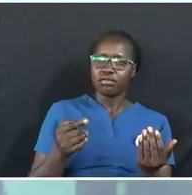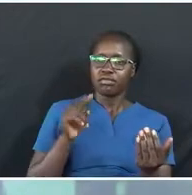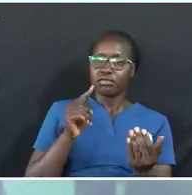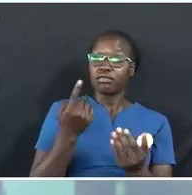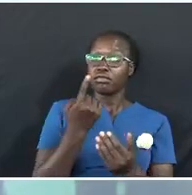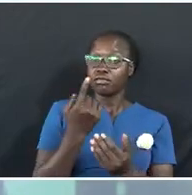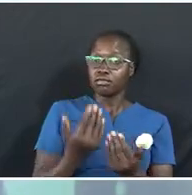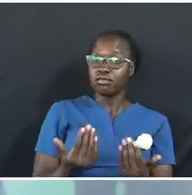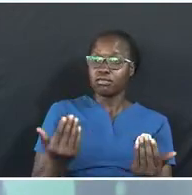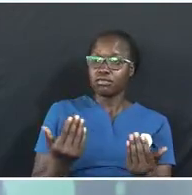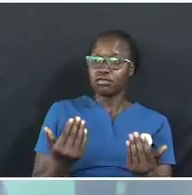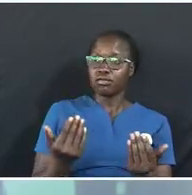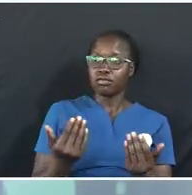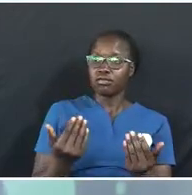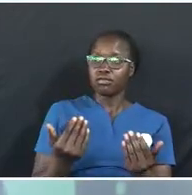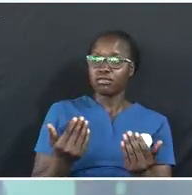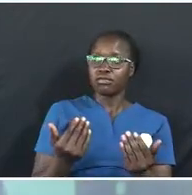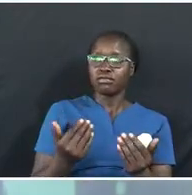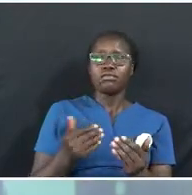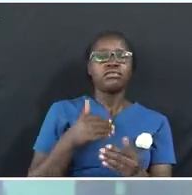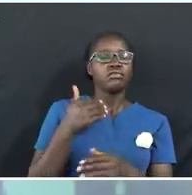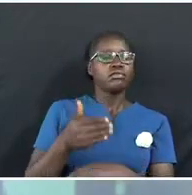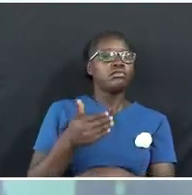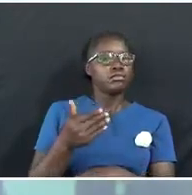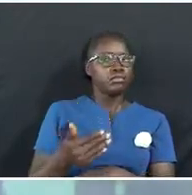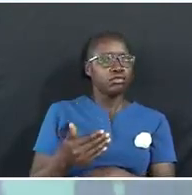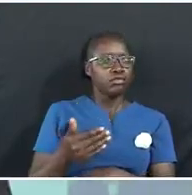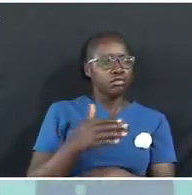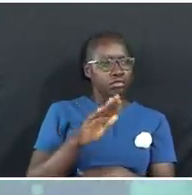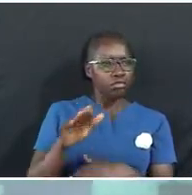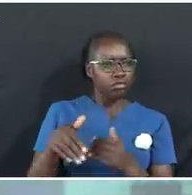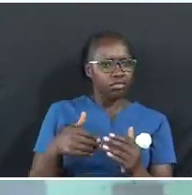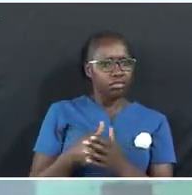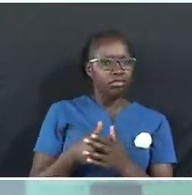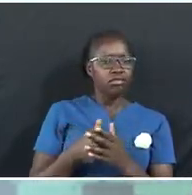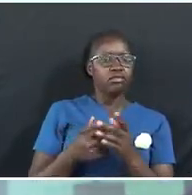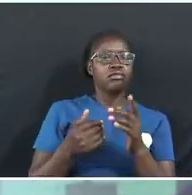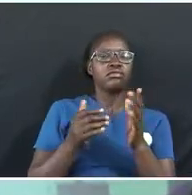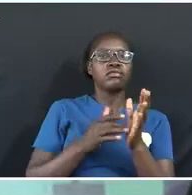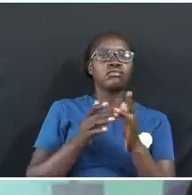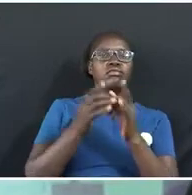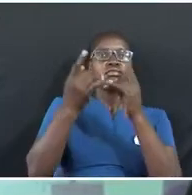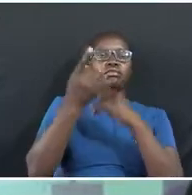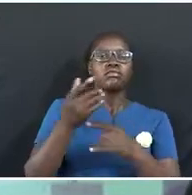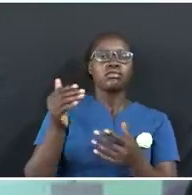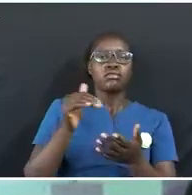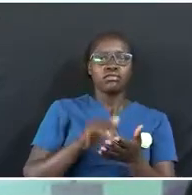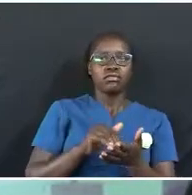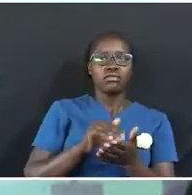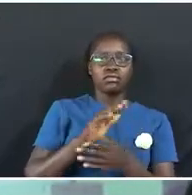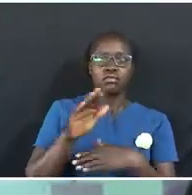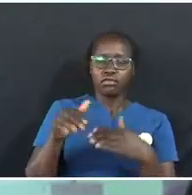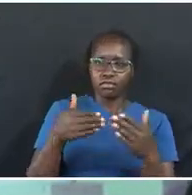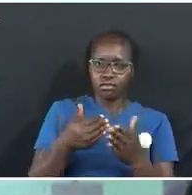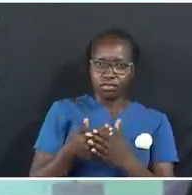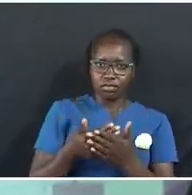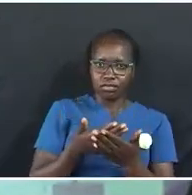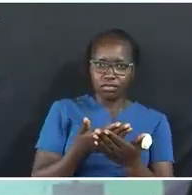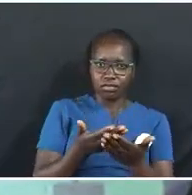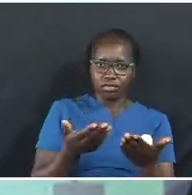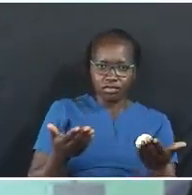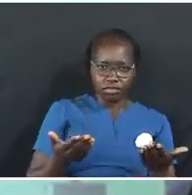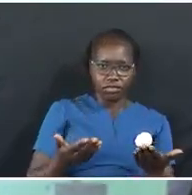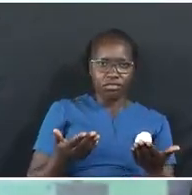thing, which is more urgent than all things that you consider to be urgent, by your own right, yes, they are